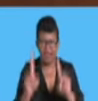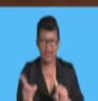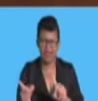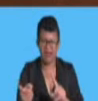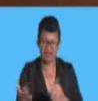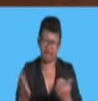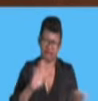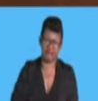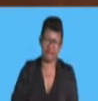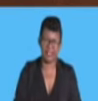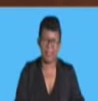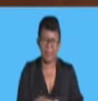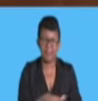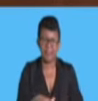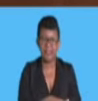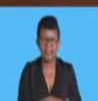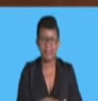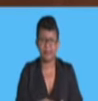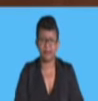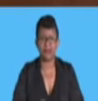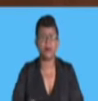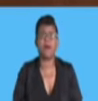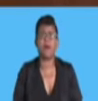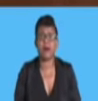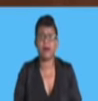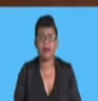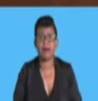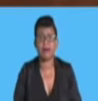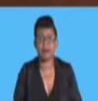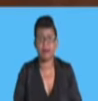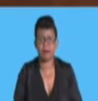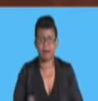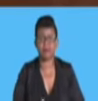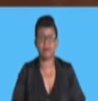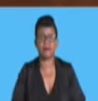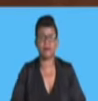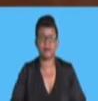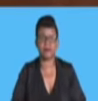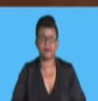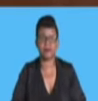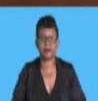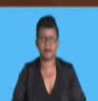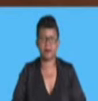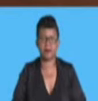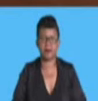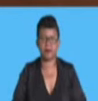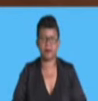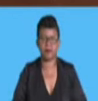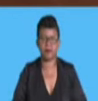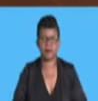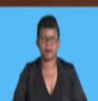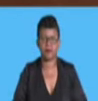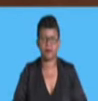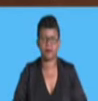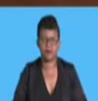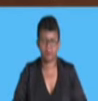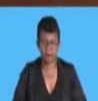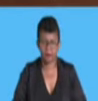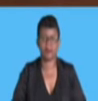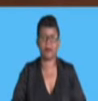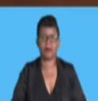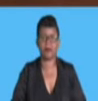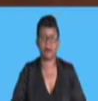chiefly burial grounds of Buninduba, the chiefly Aisokula family of Lalambes. May her